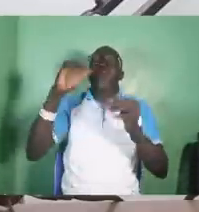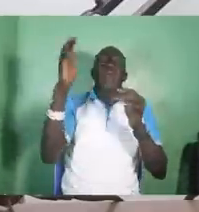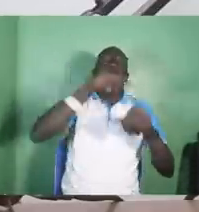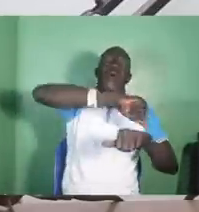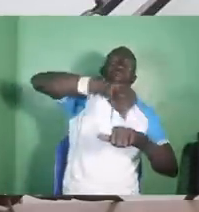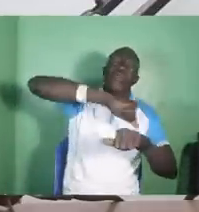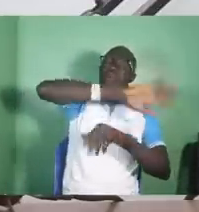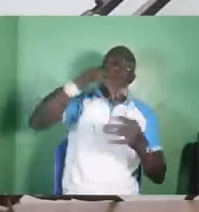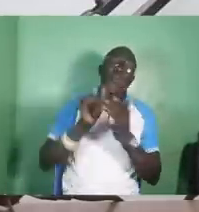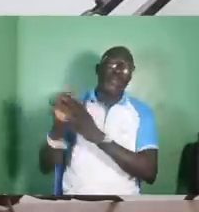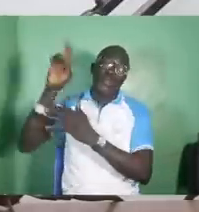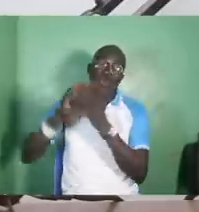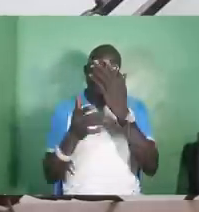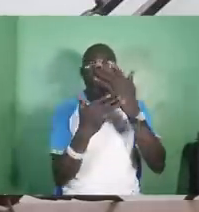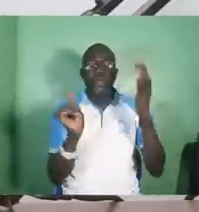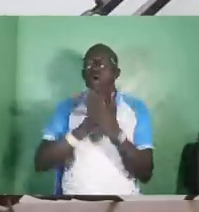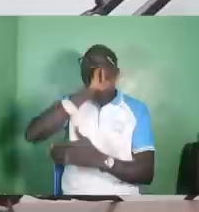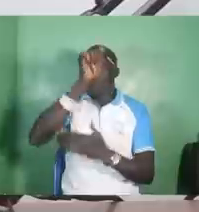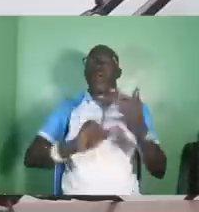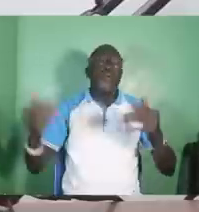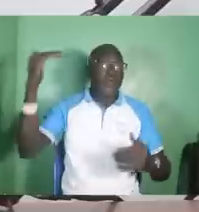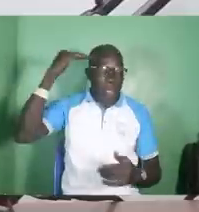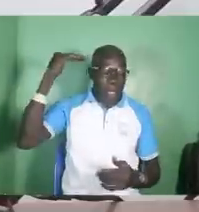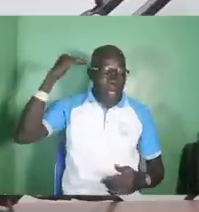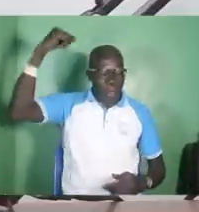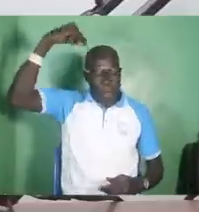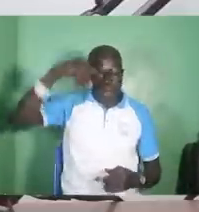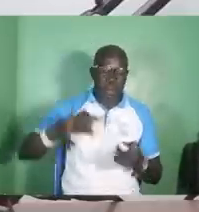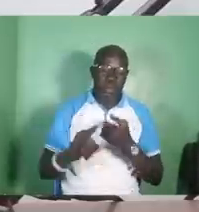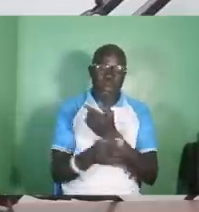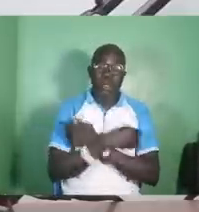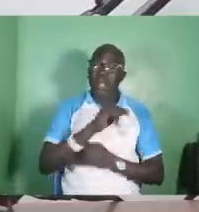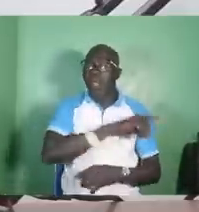that is it. Now all the satisfaction that we're talking about one